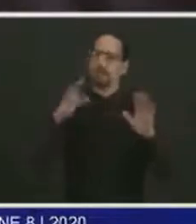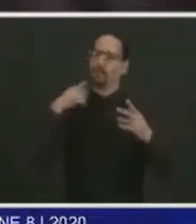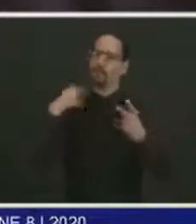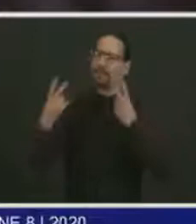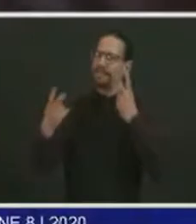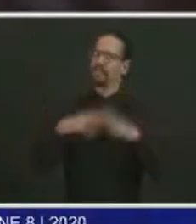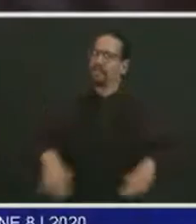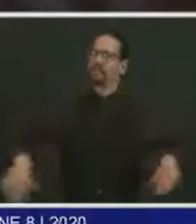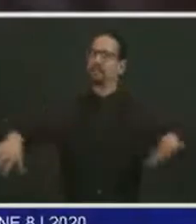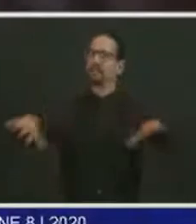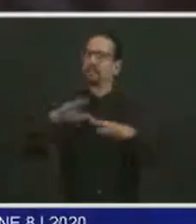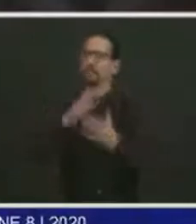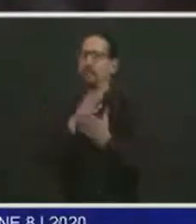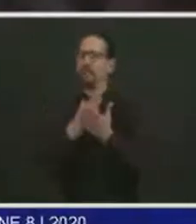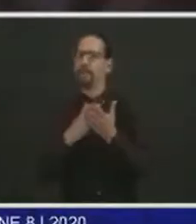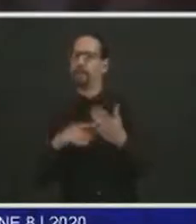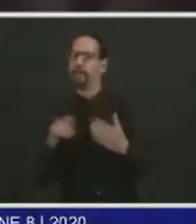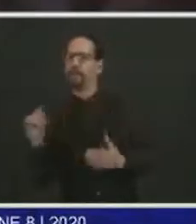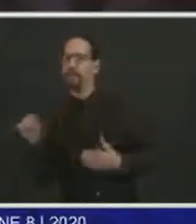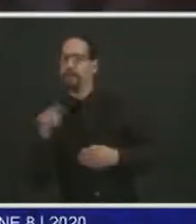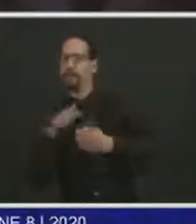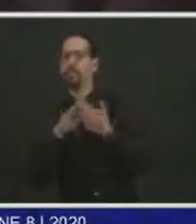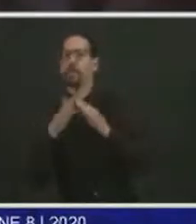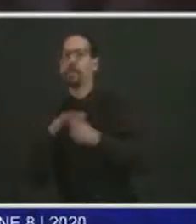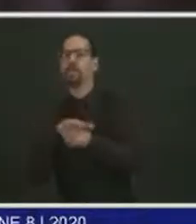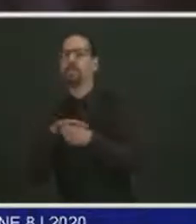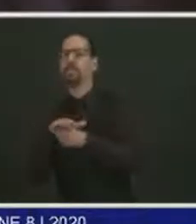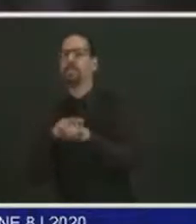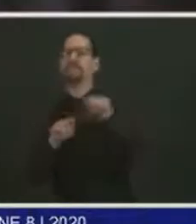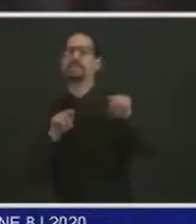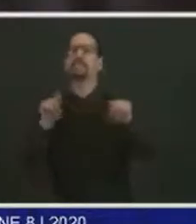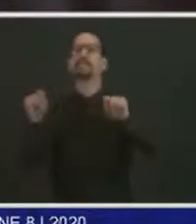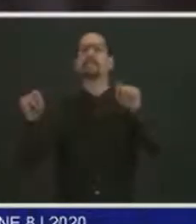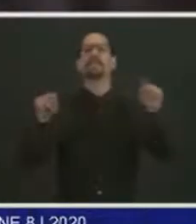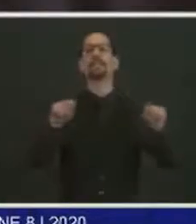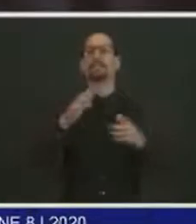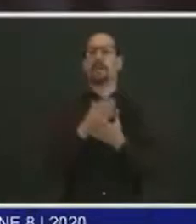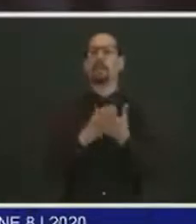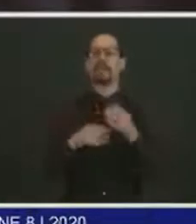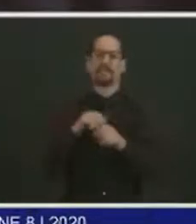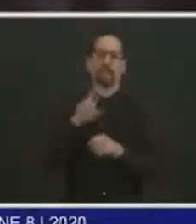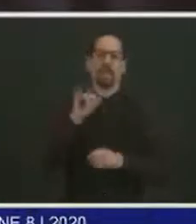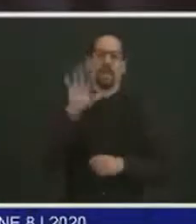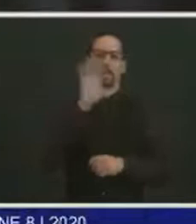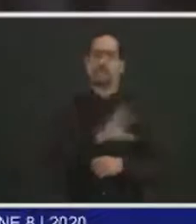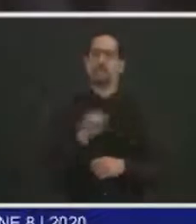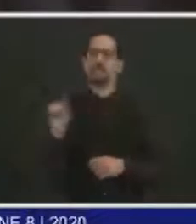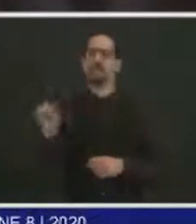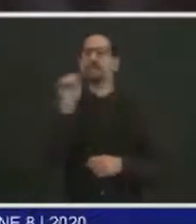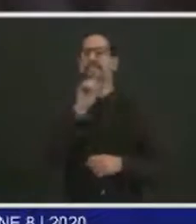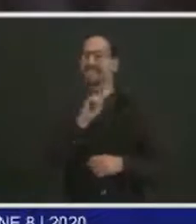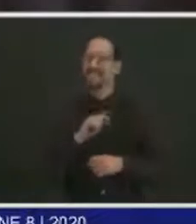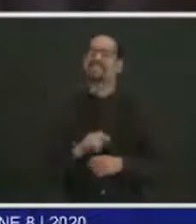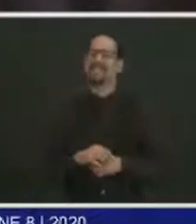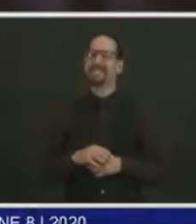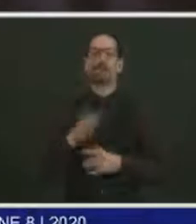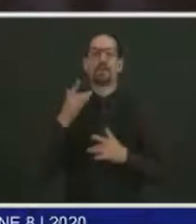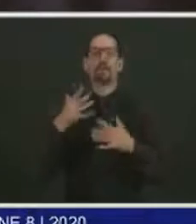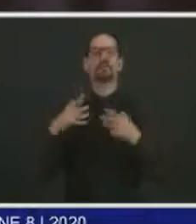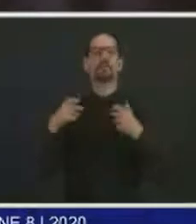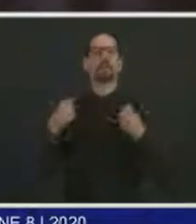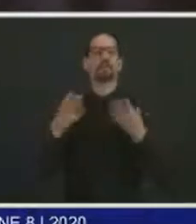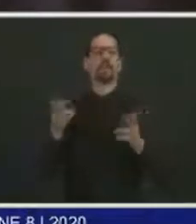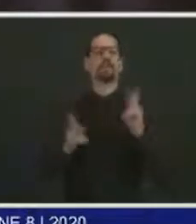certain communities throughout the state where there is more density amongst the